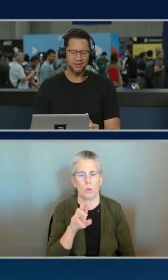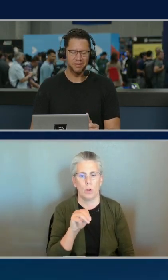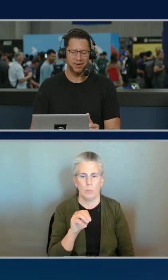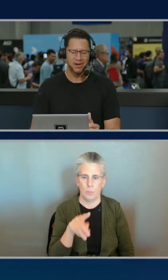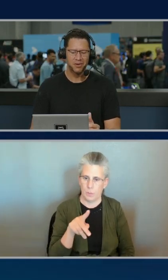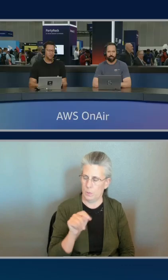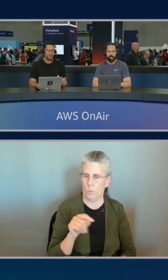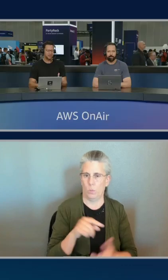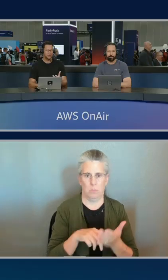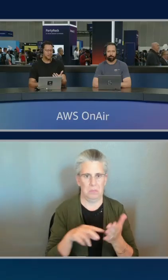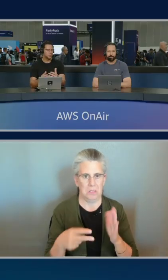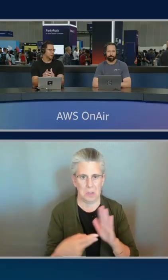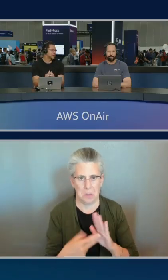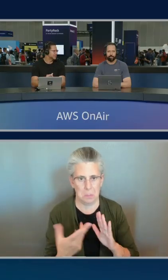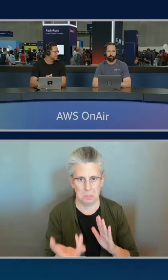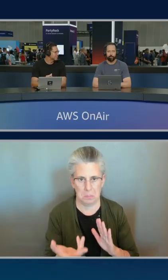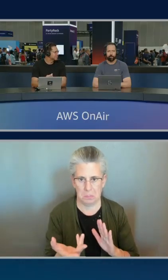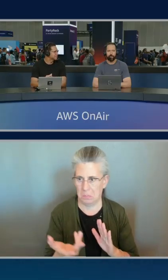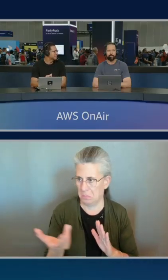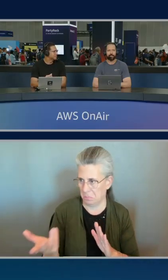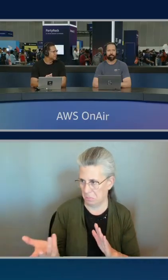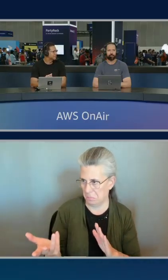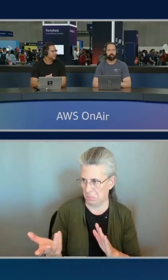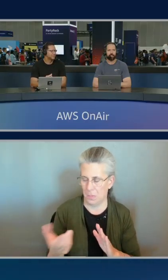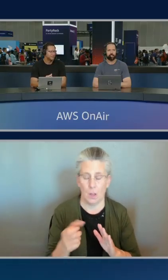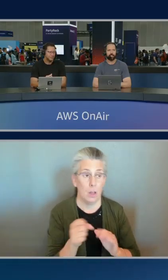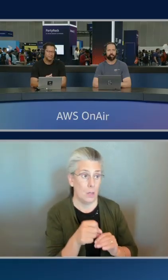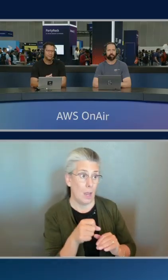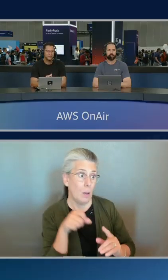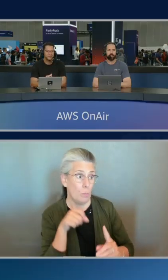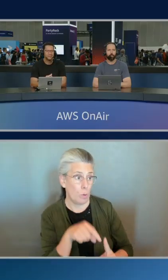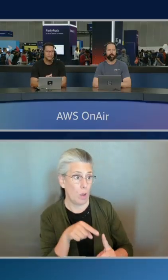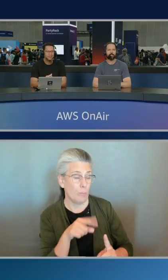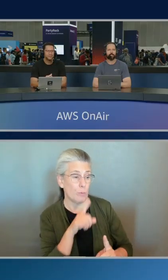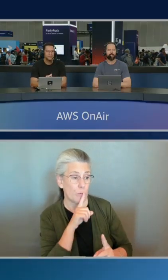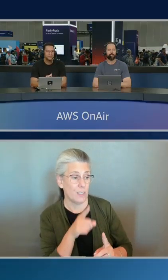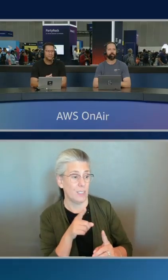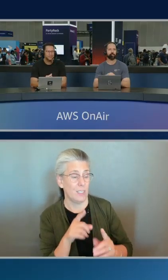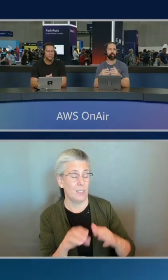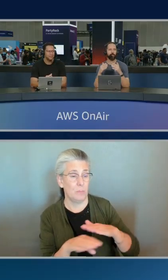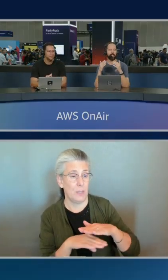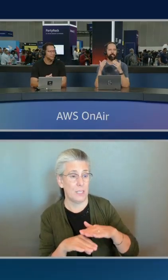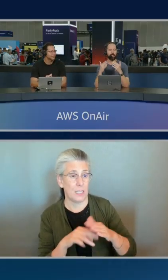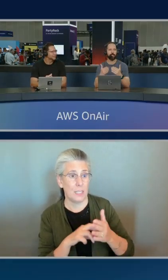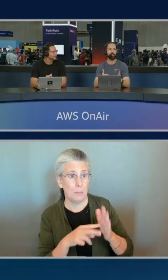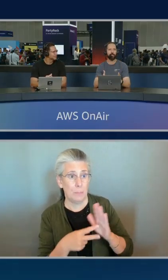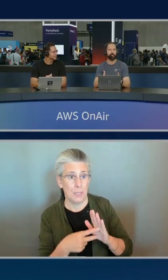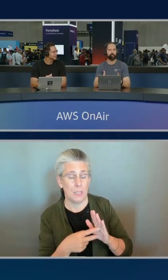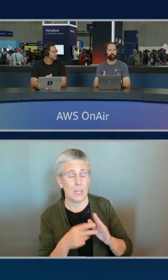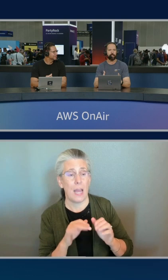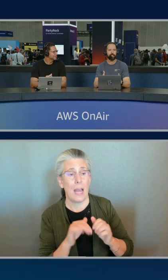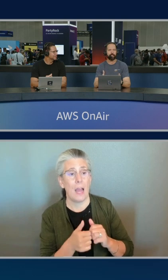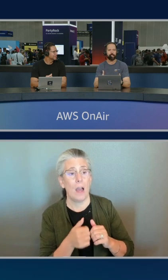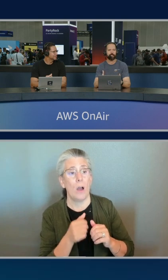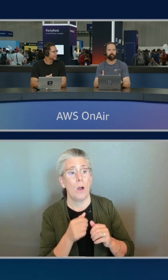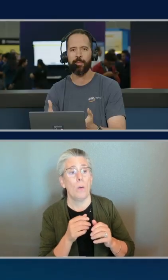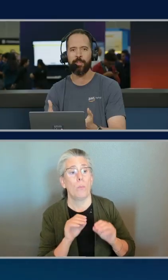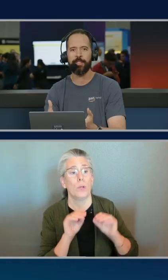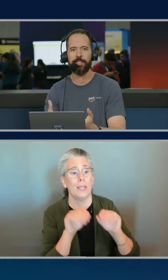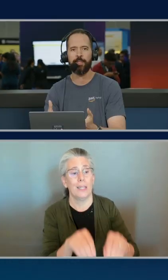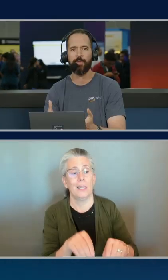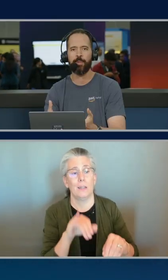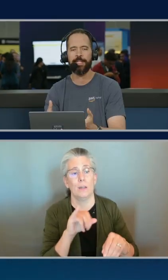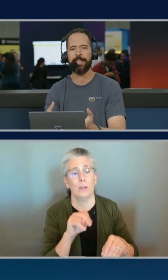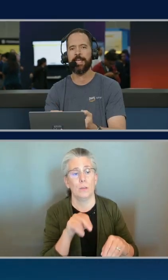links in. But what is a prompt? So a prompt is just really a way to say, putting in an input, typically a text